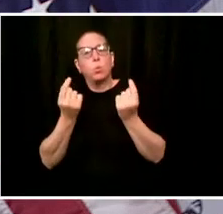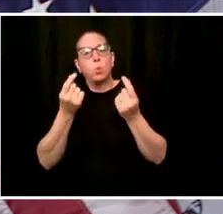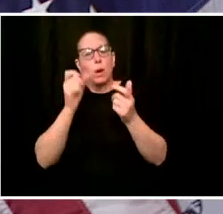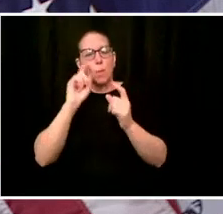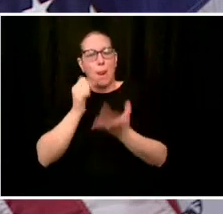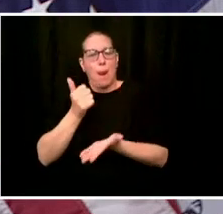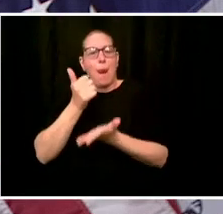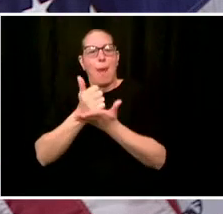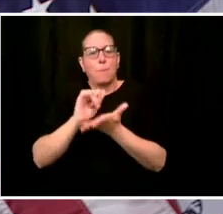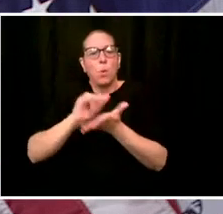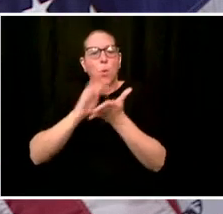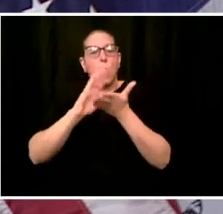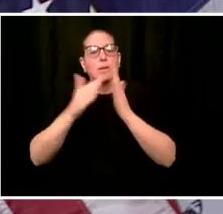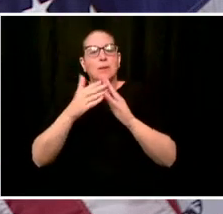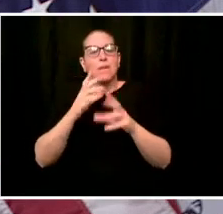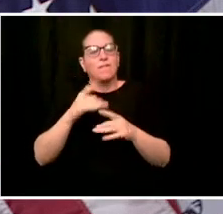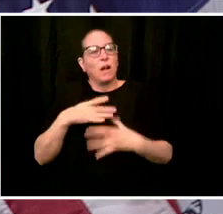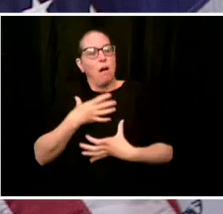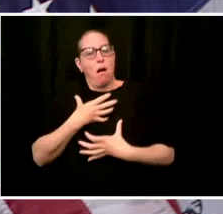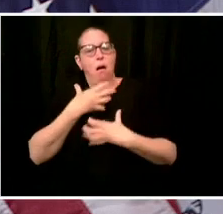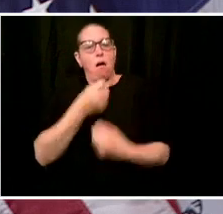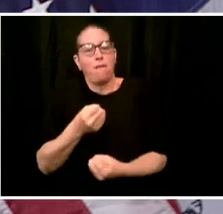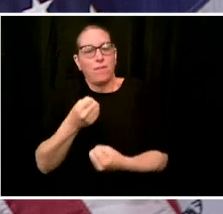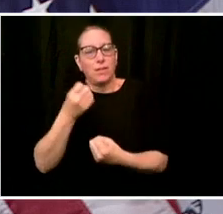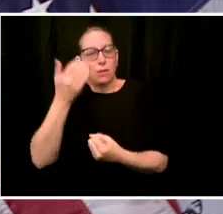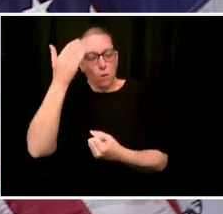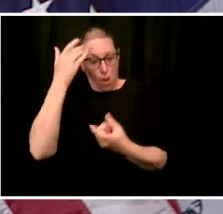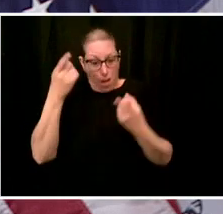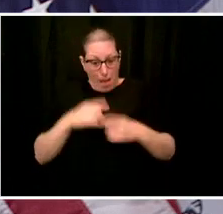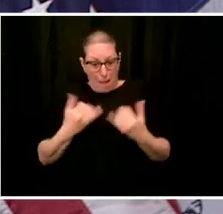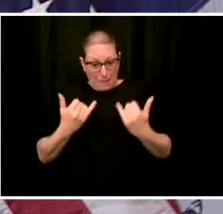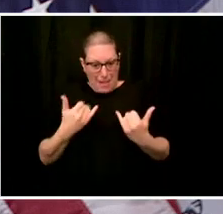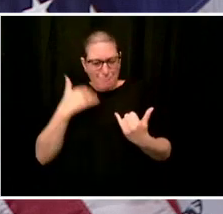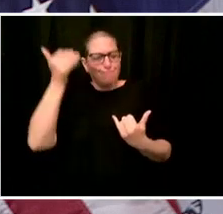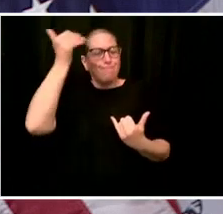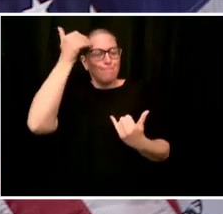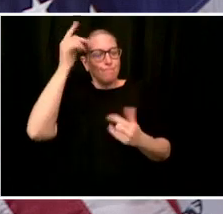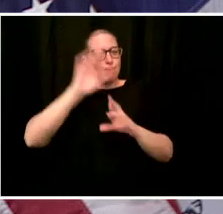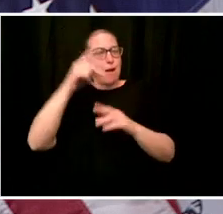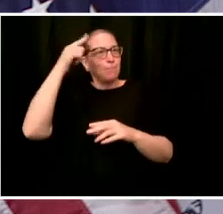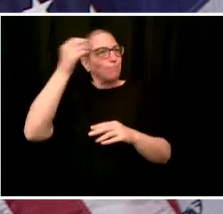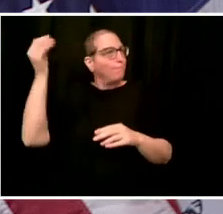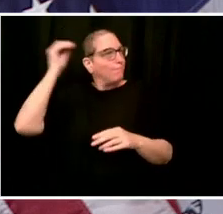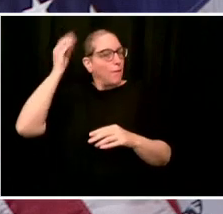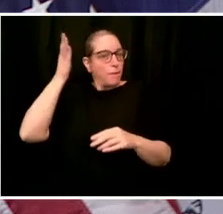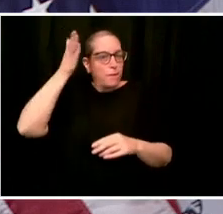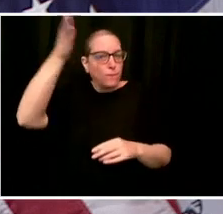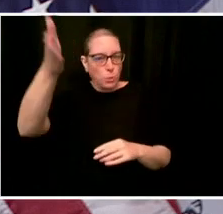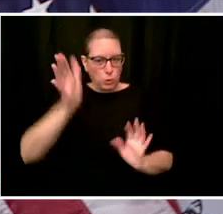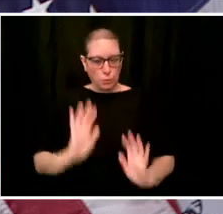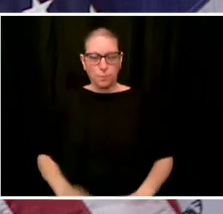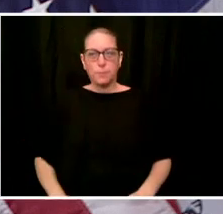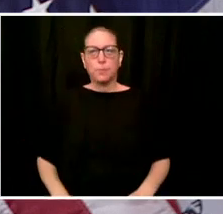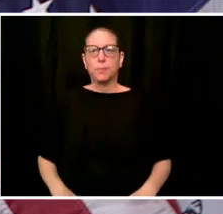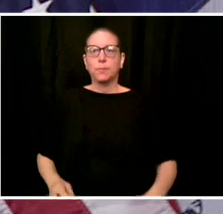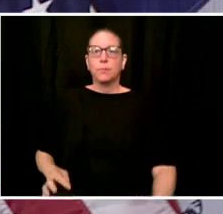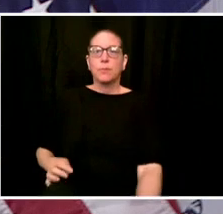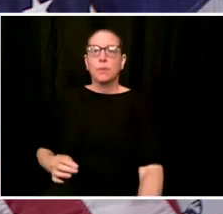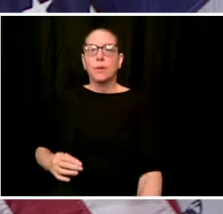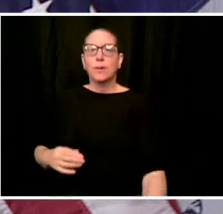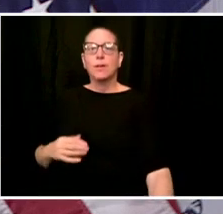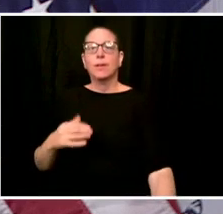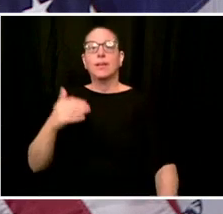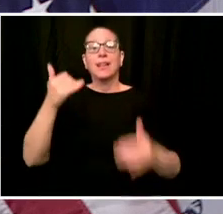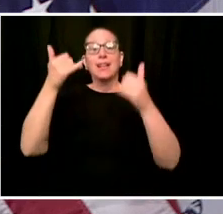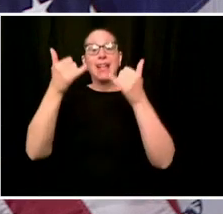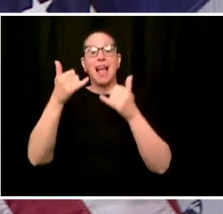On the test and trace initiative, it is being put together rapidly. I don't know what this individual is talking about. All I know is